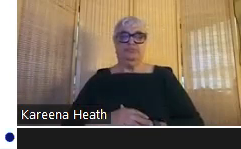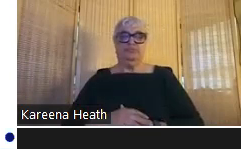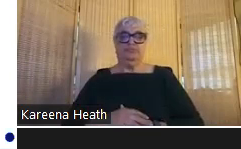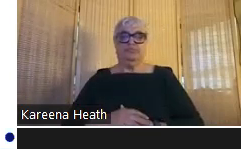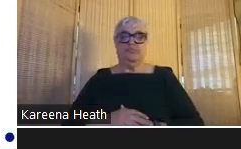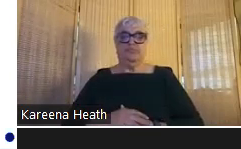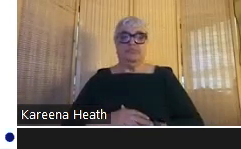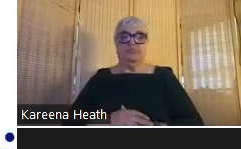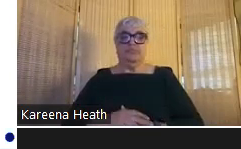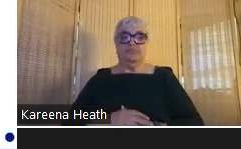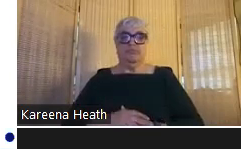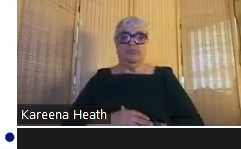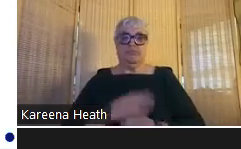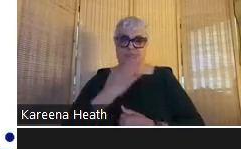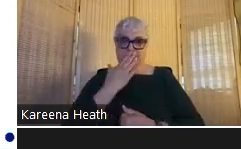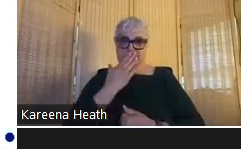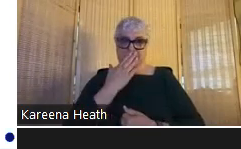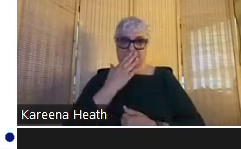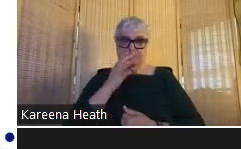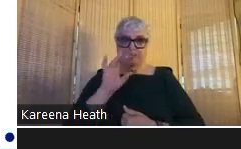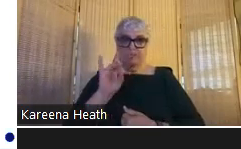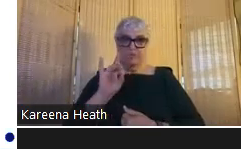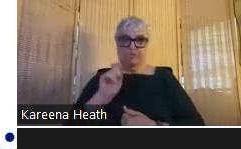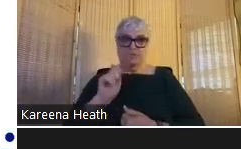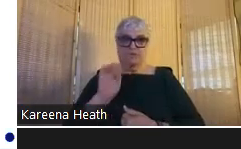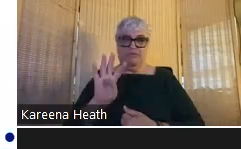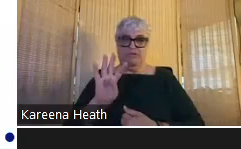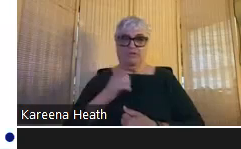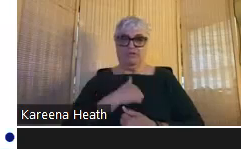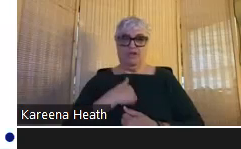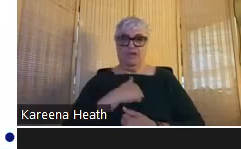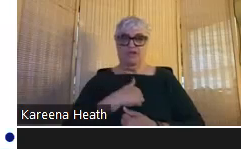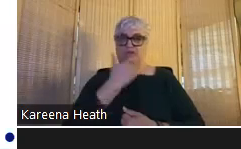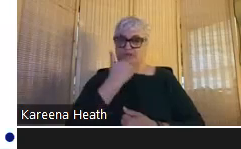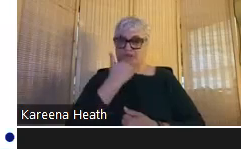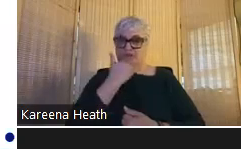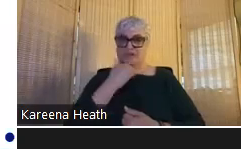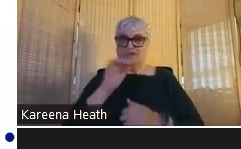So then, whoops, that should say part 8.4. I will fix that before that gets sent out.